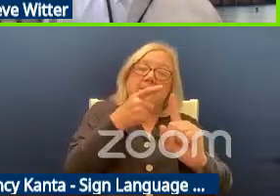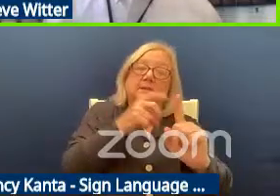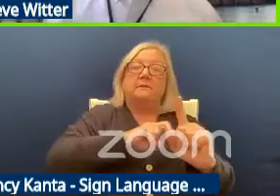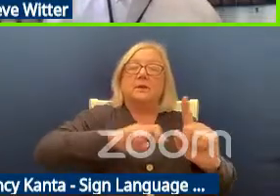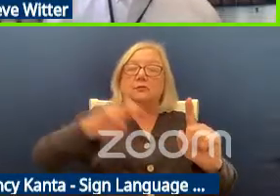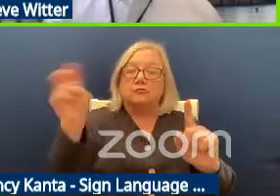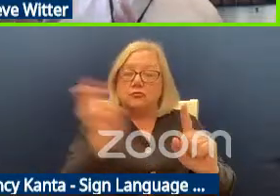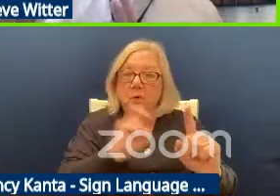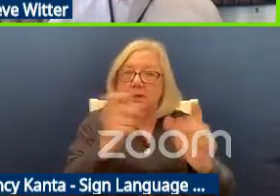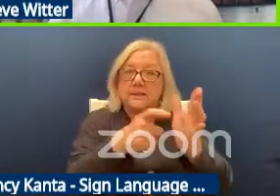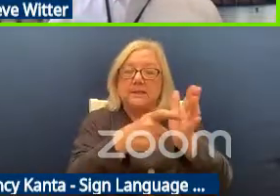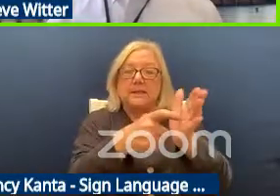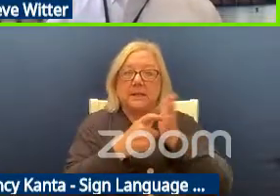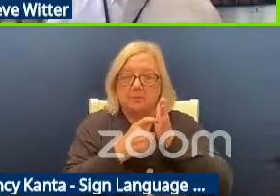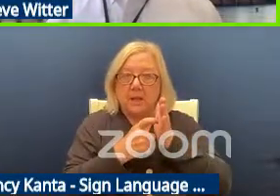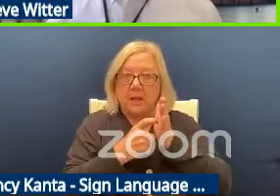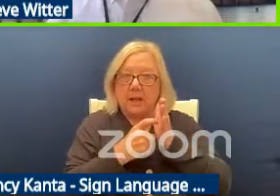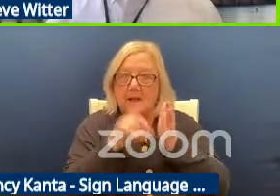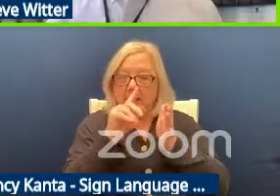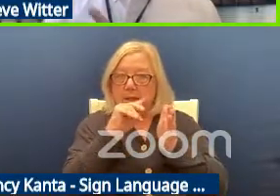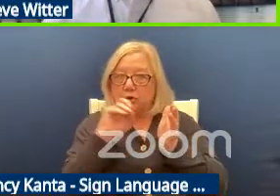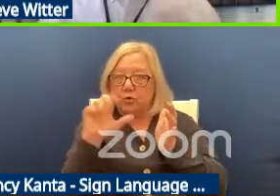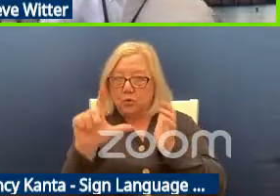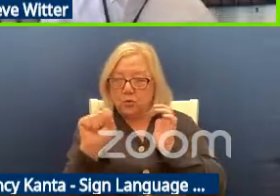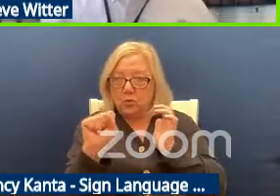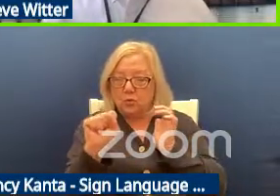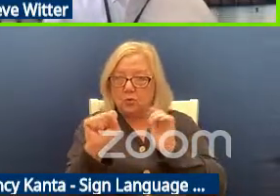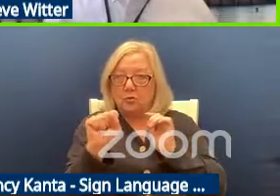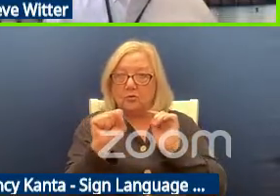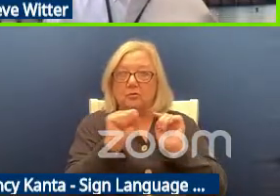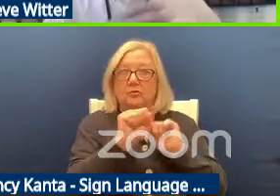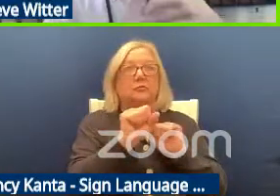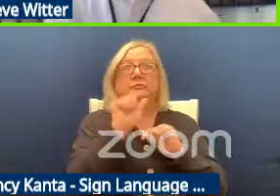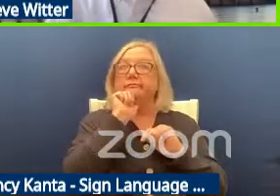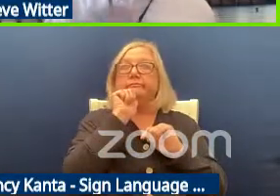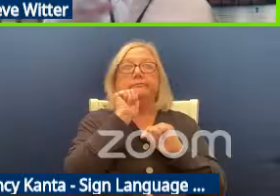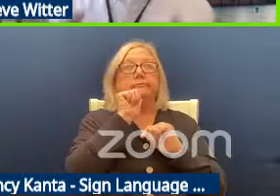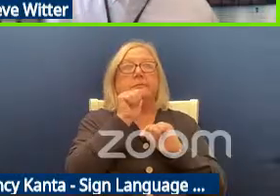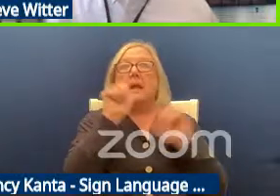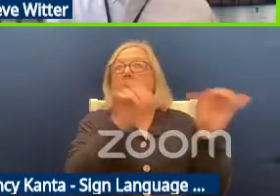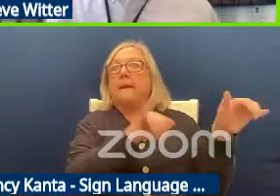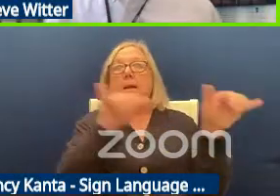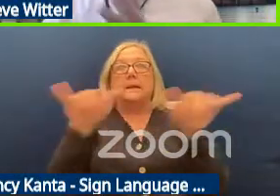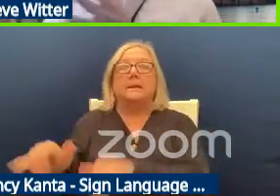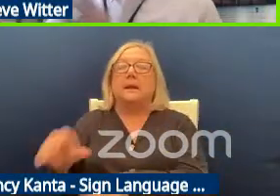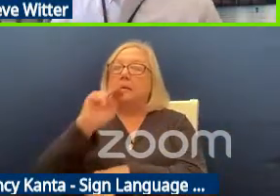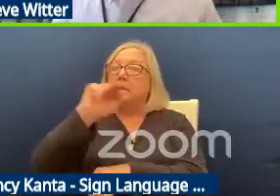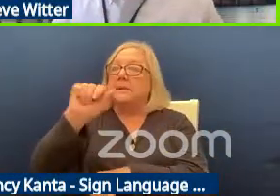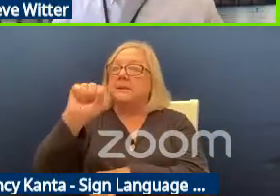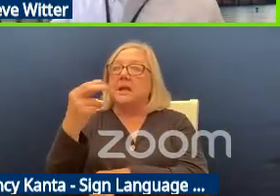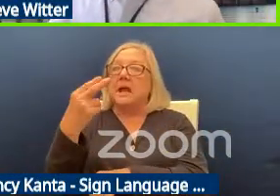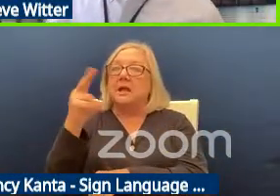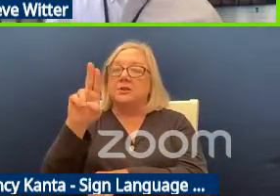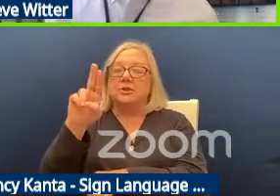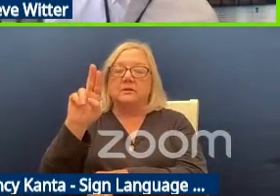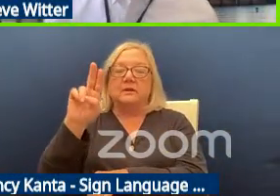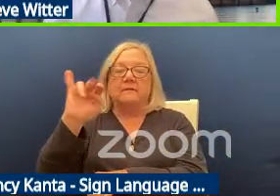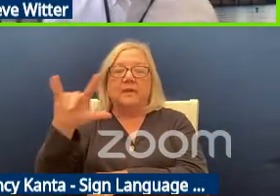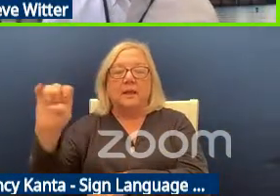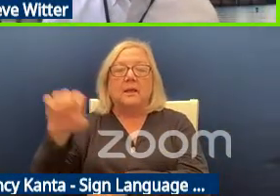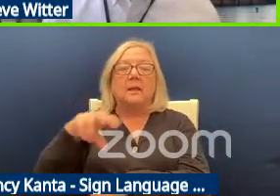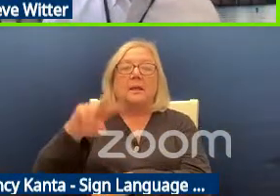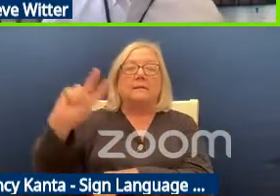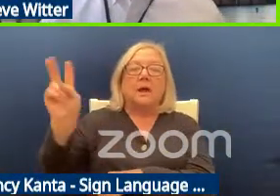transportation demand tools that are not consistent between Nashville and Vancouver and